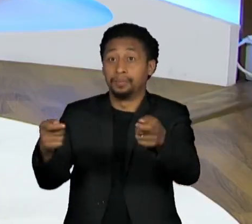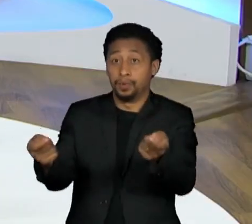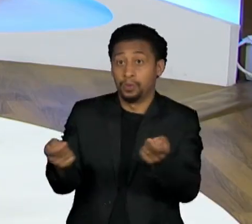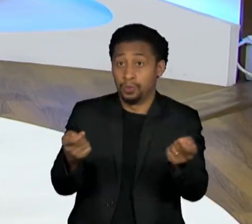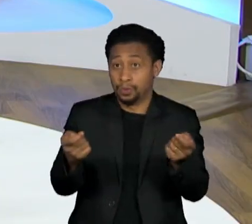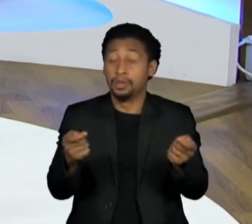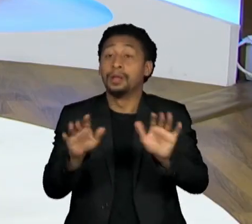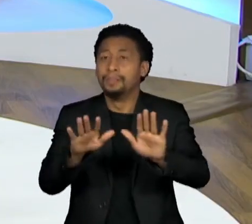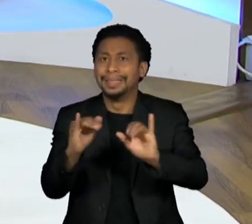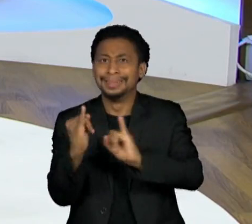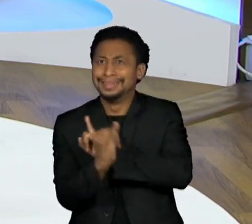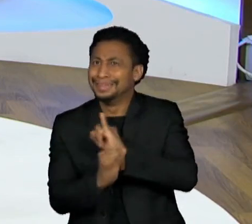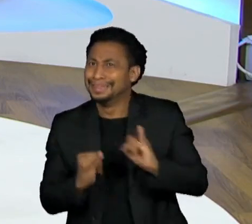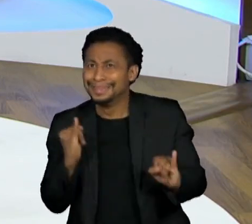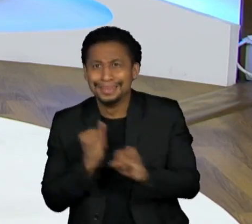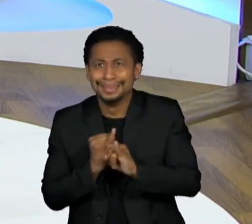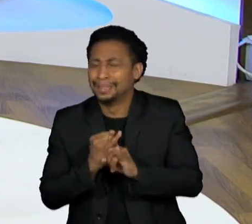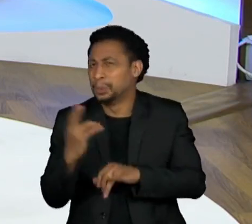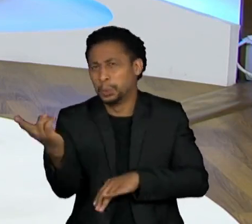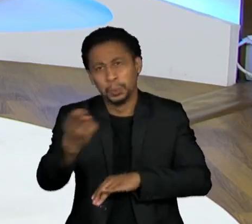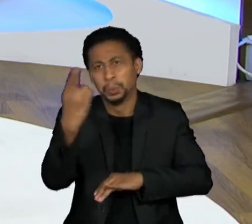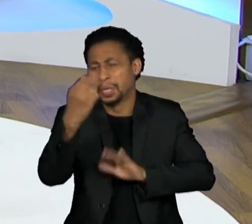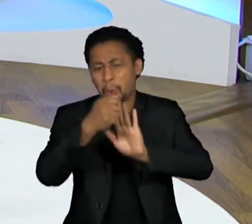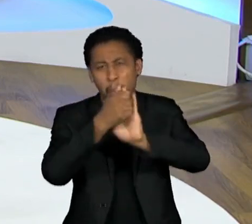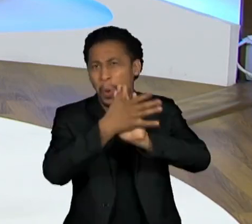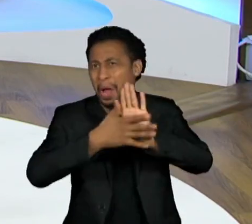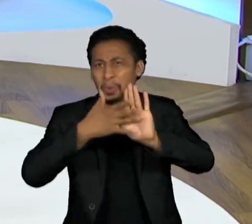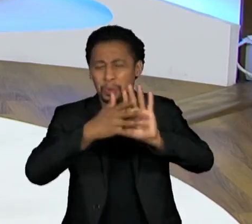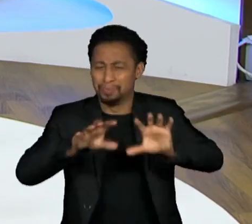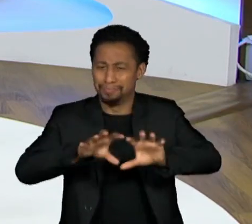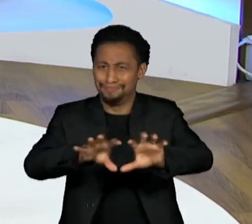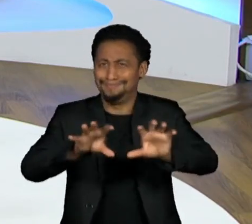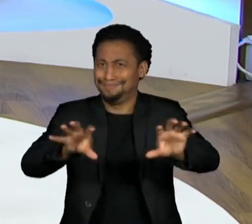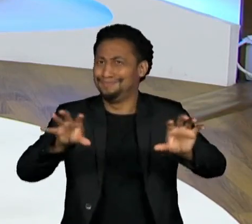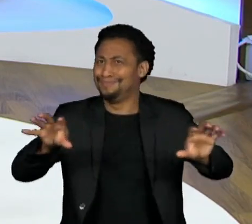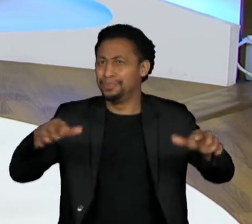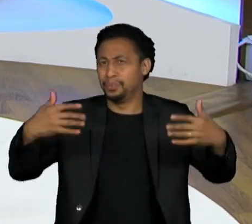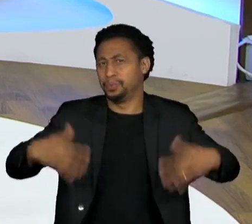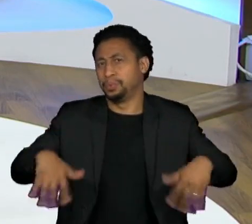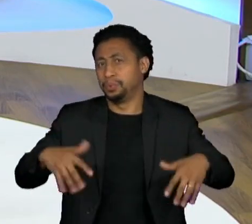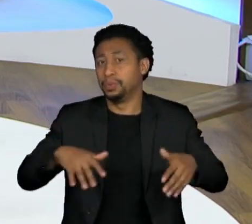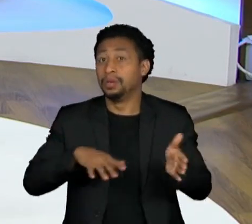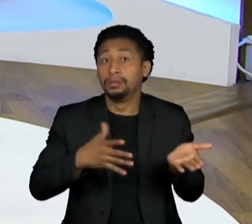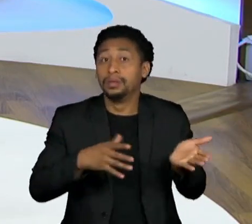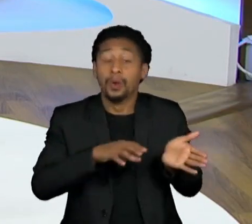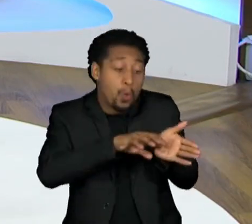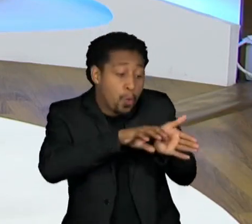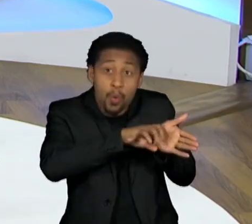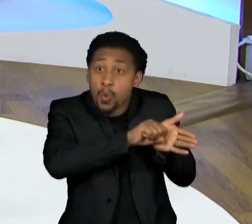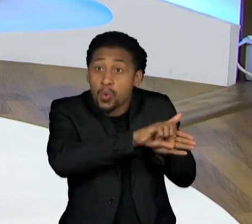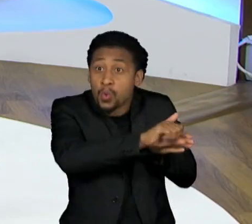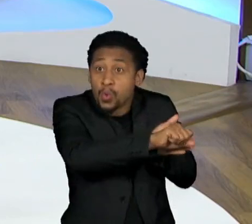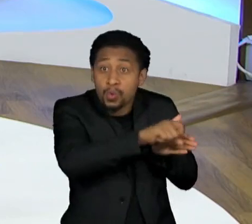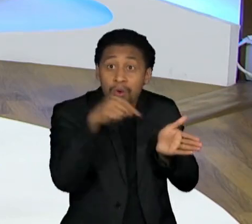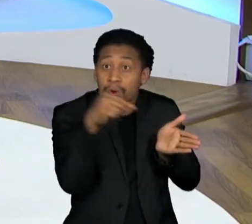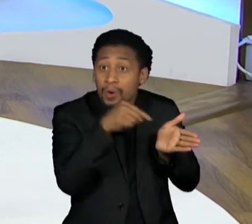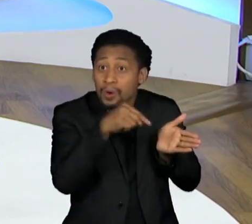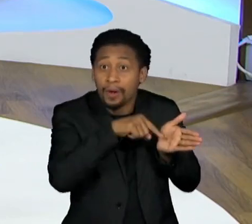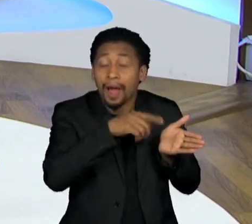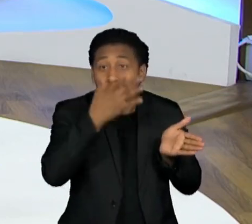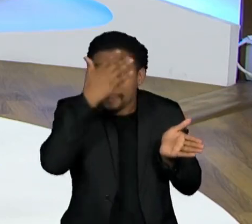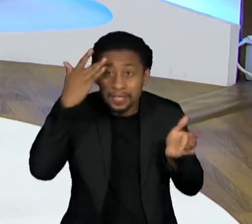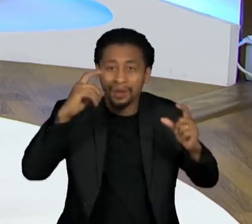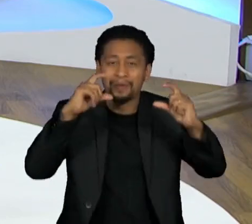is algorithmic amplification, right? It is Google that will bring search back to your website. It is social